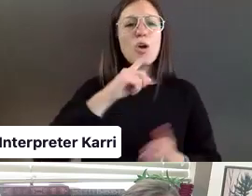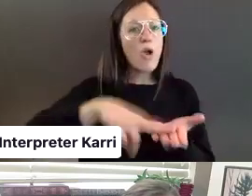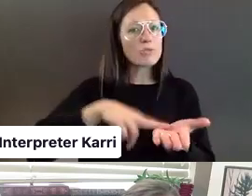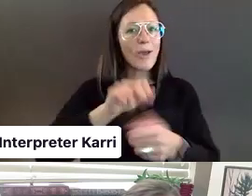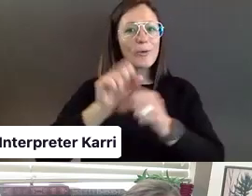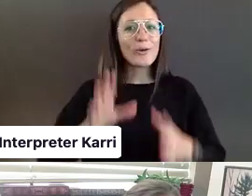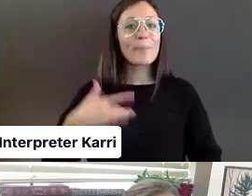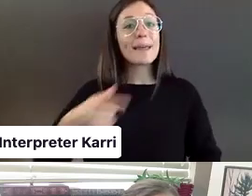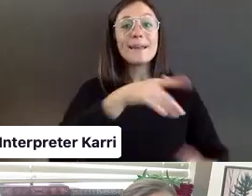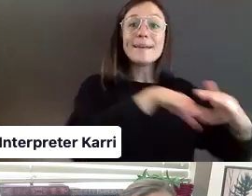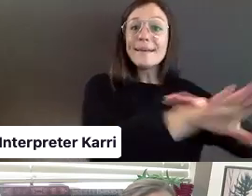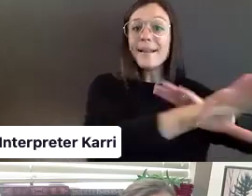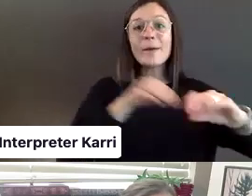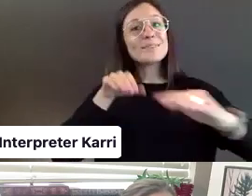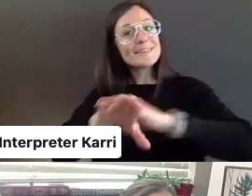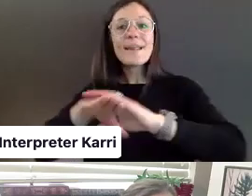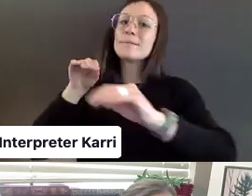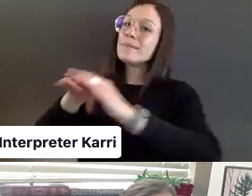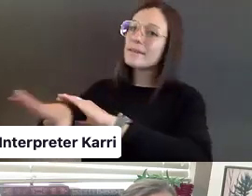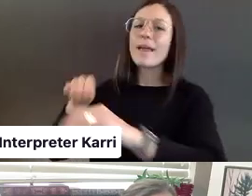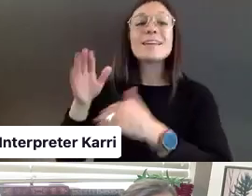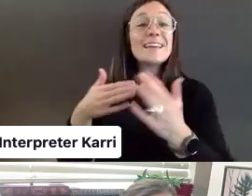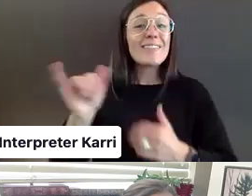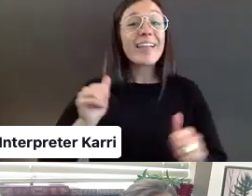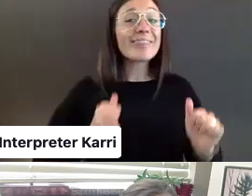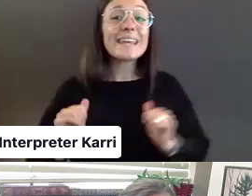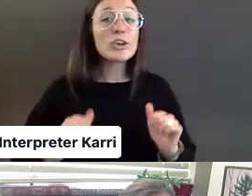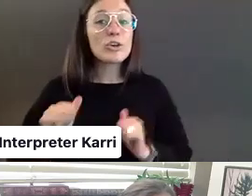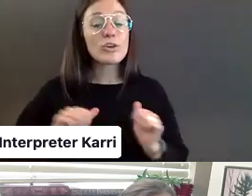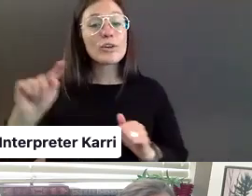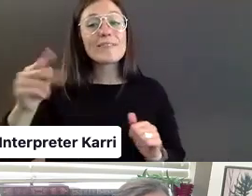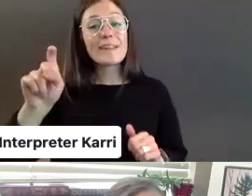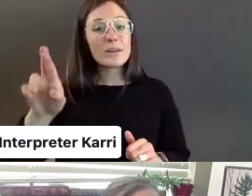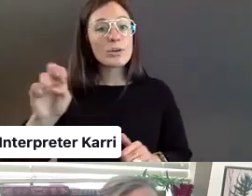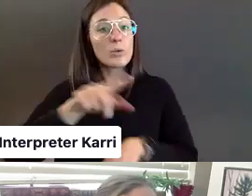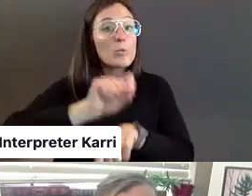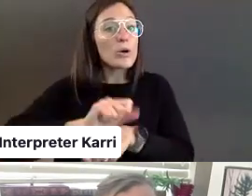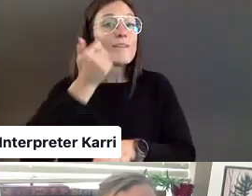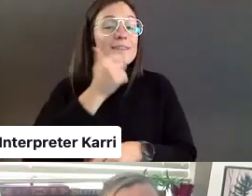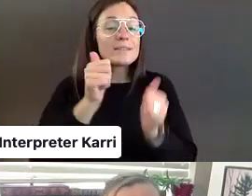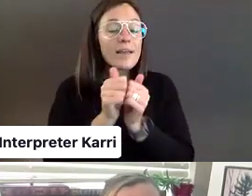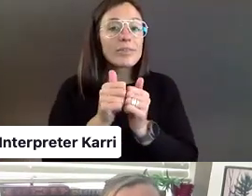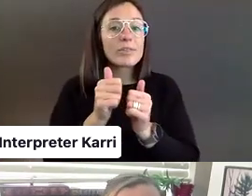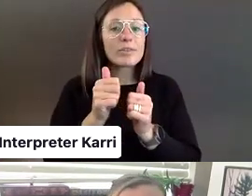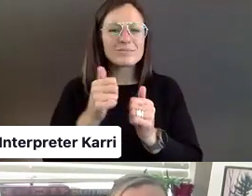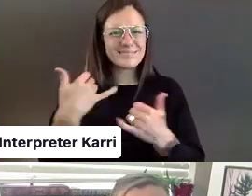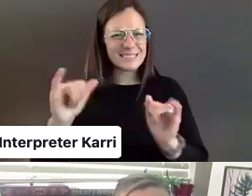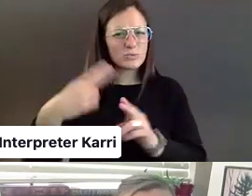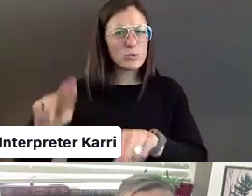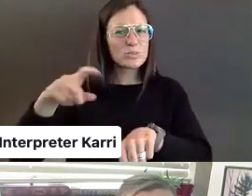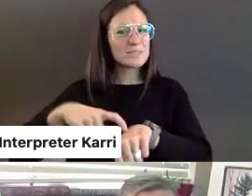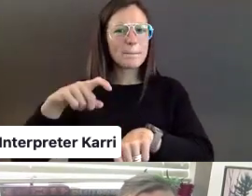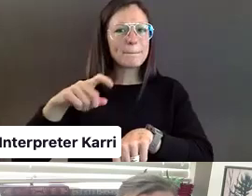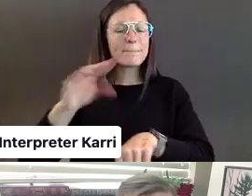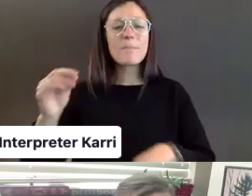so often you're coming into a project, even if it's theater, and you're working every day together. It's only for a short amount of time,